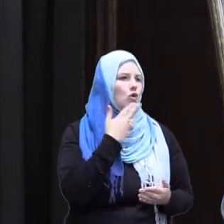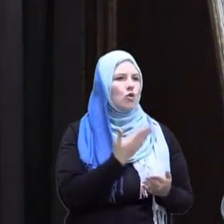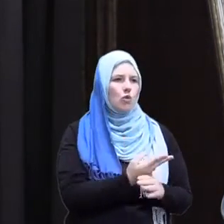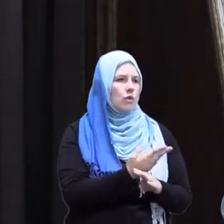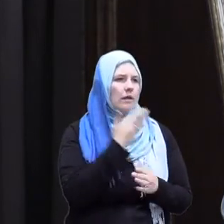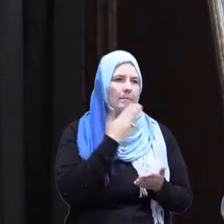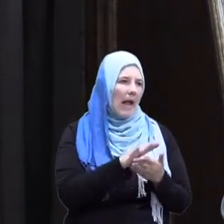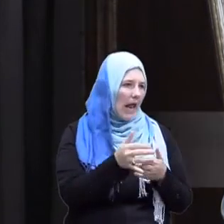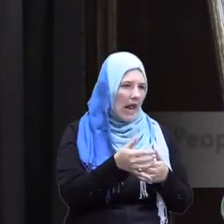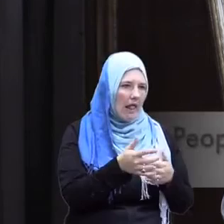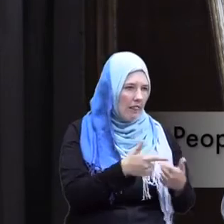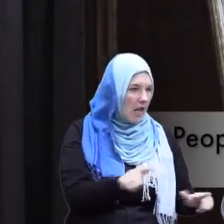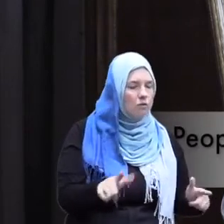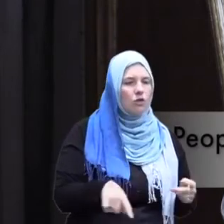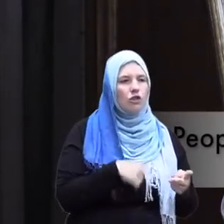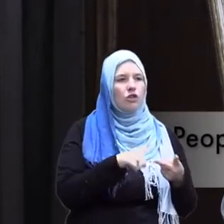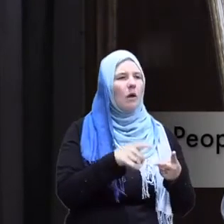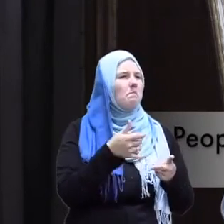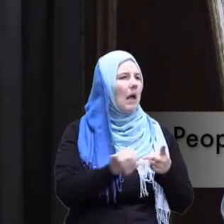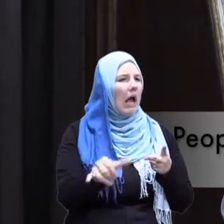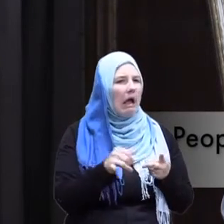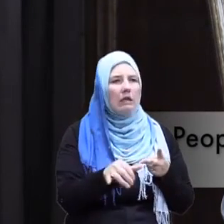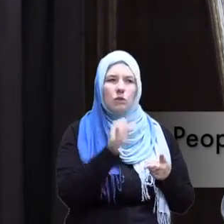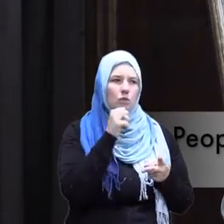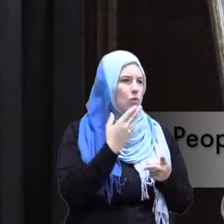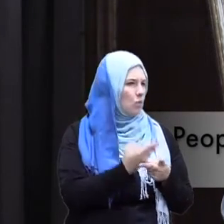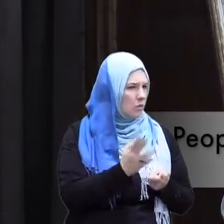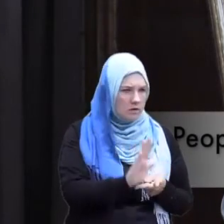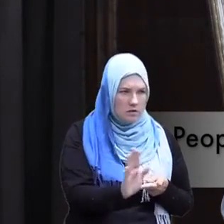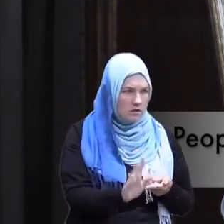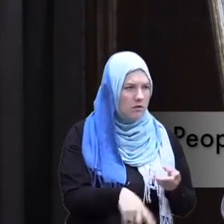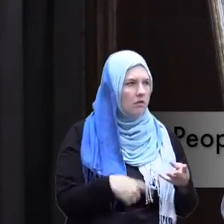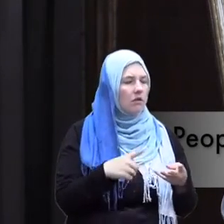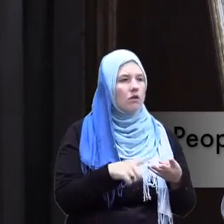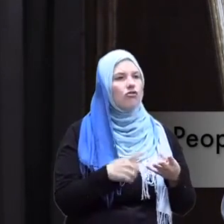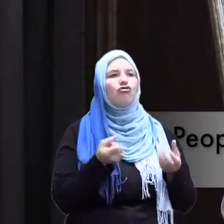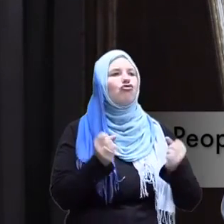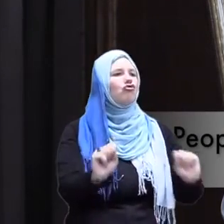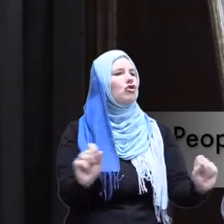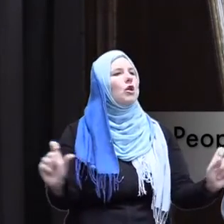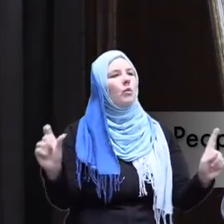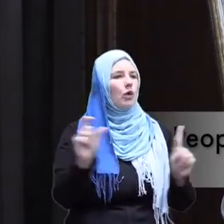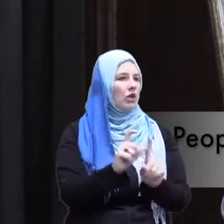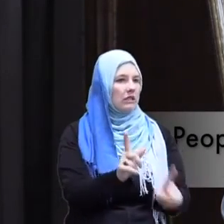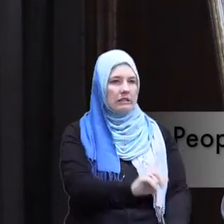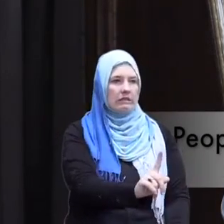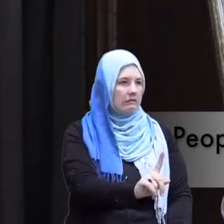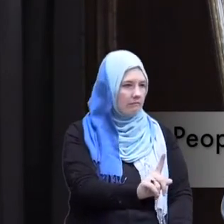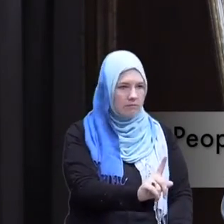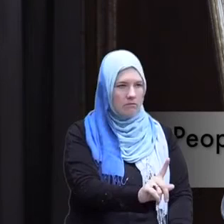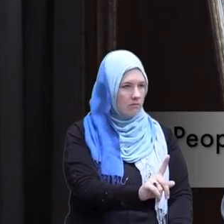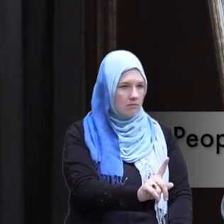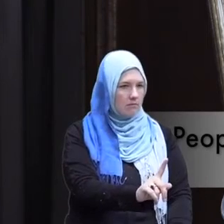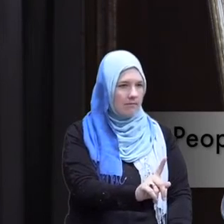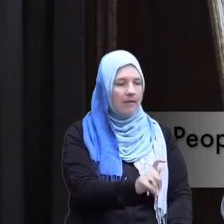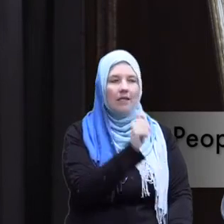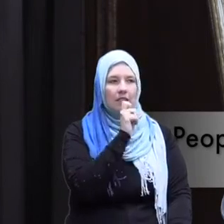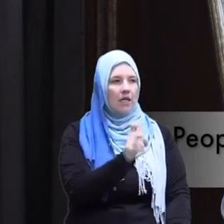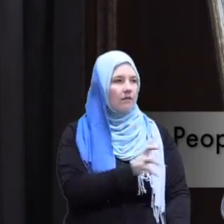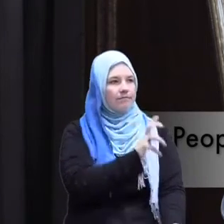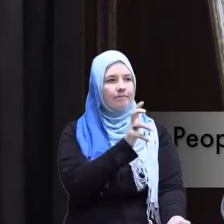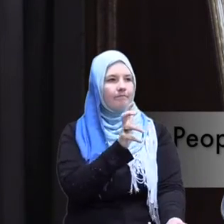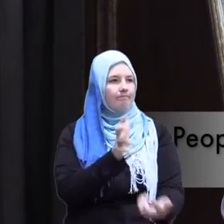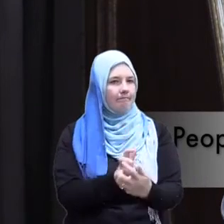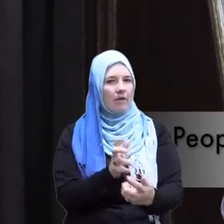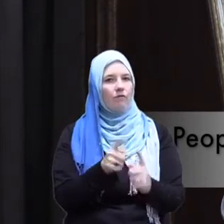Don't use obscenity or profanity. Don't use street words. Those are not befitting for the tongue